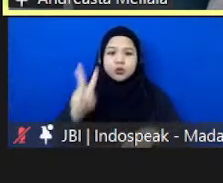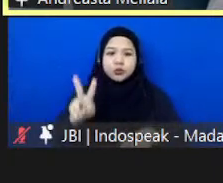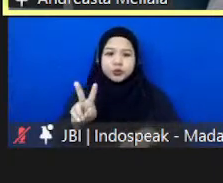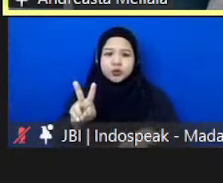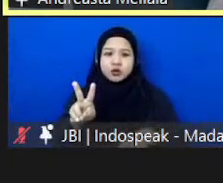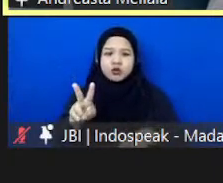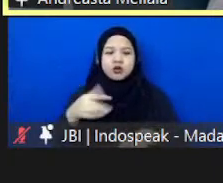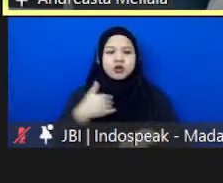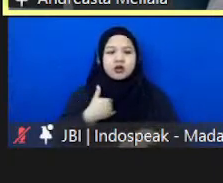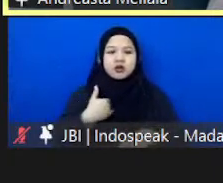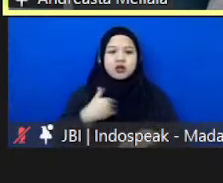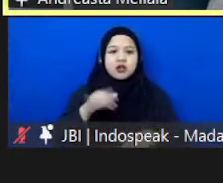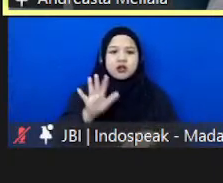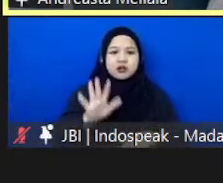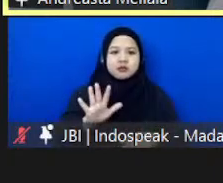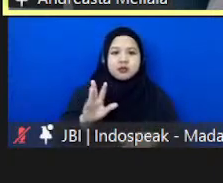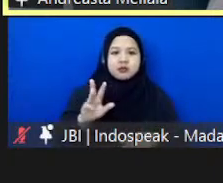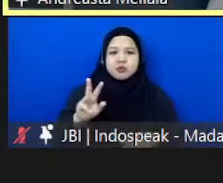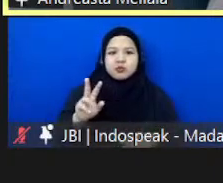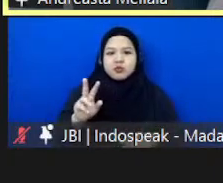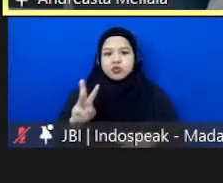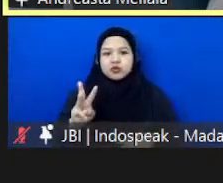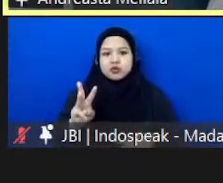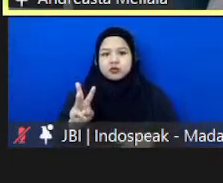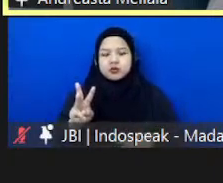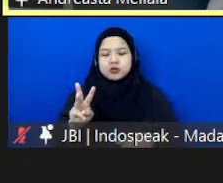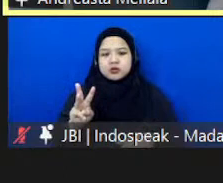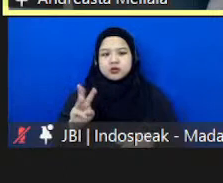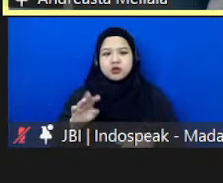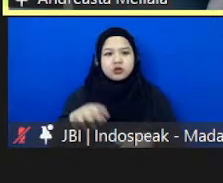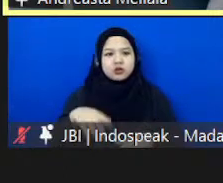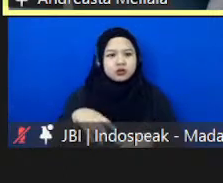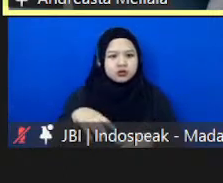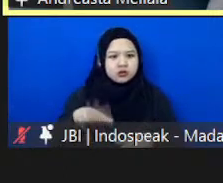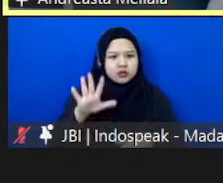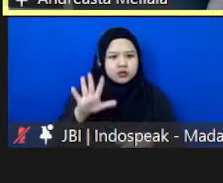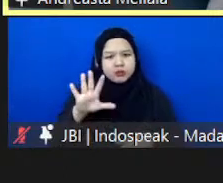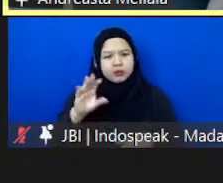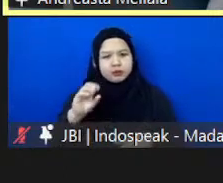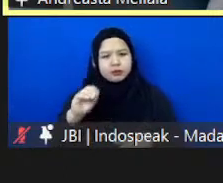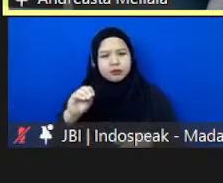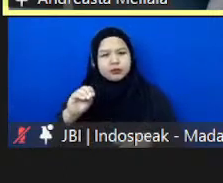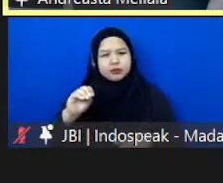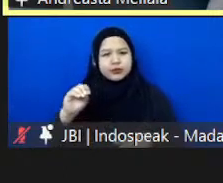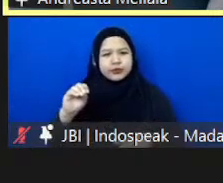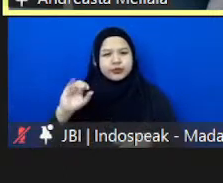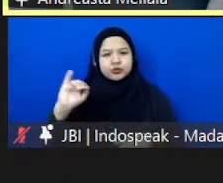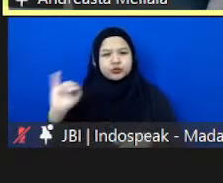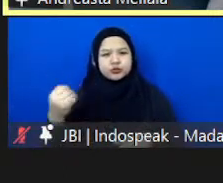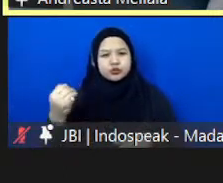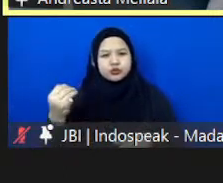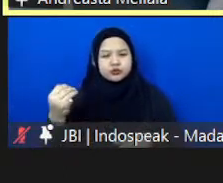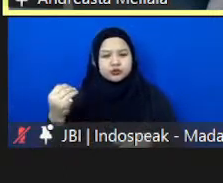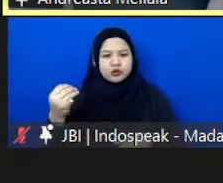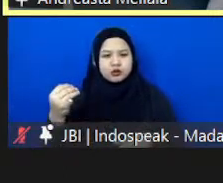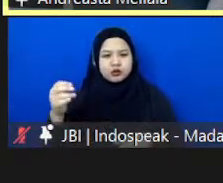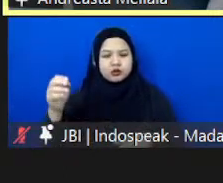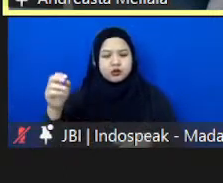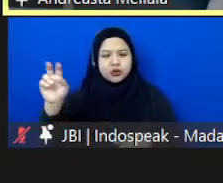million USD investment in the Indonesian healthcare. And